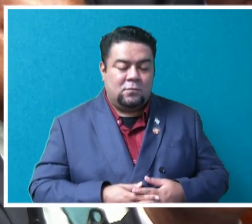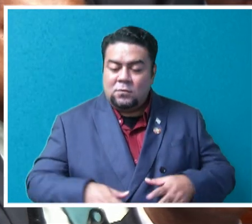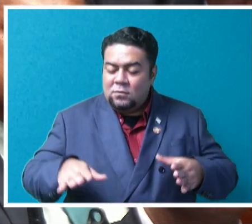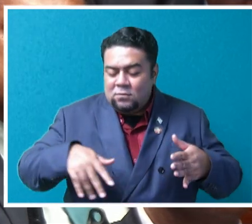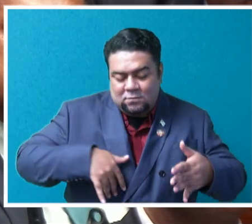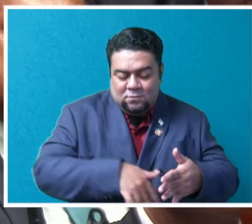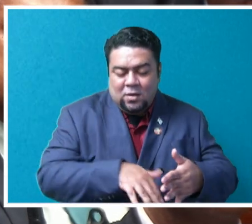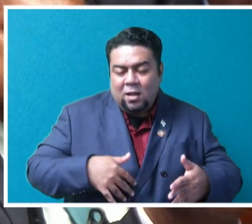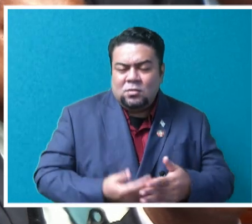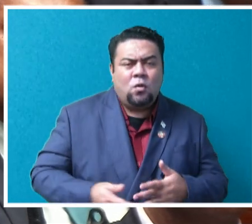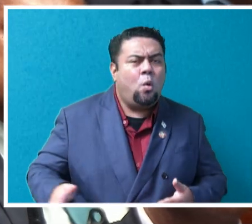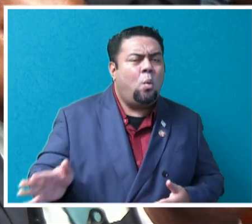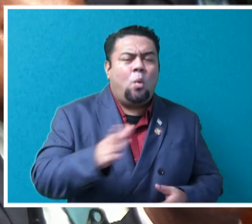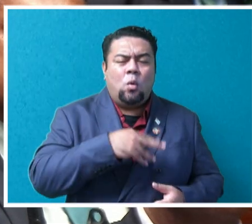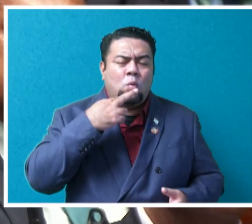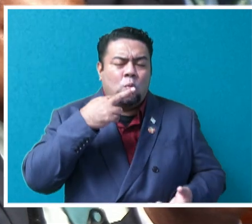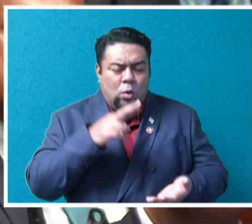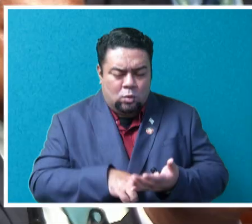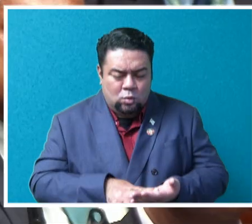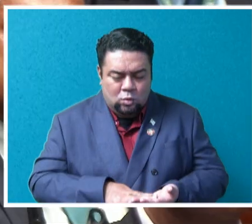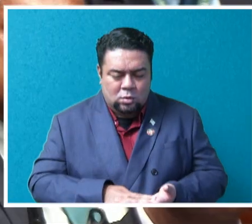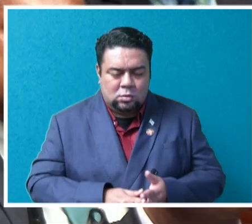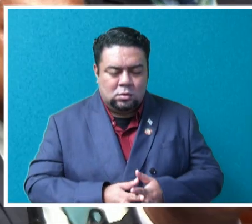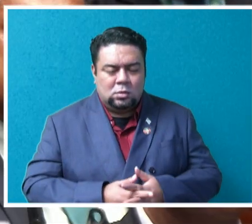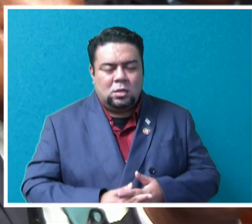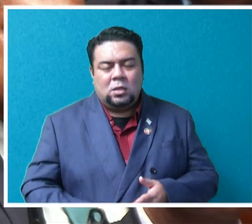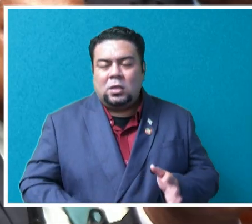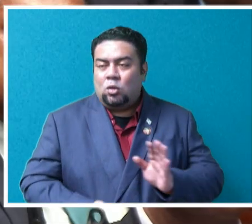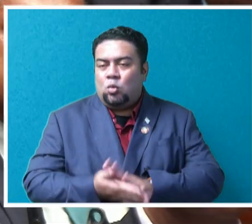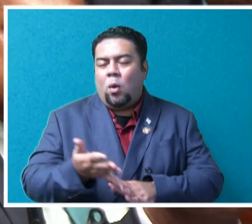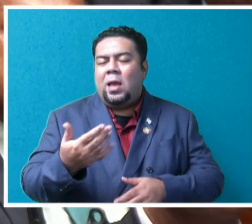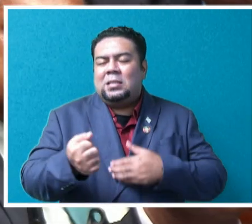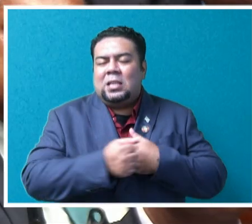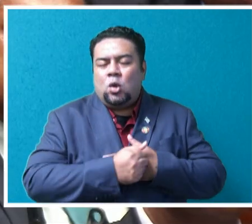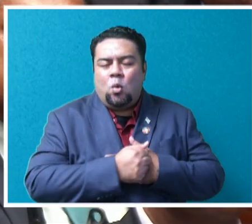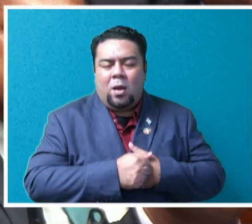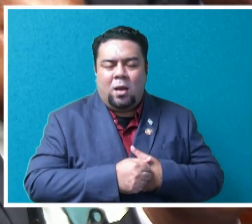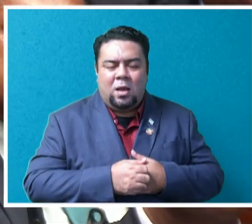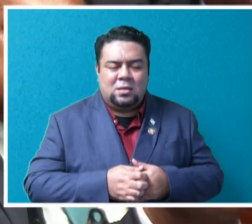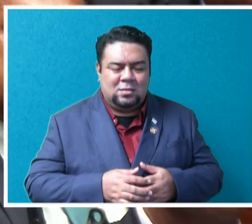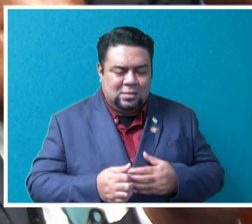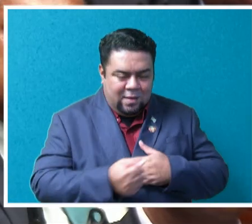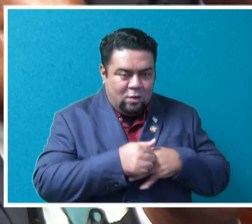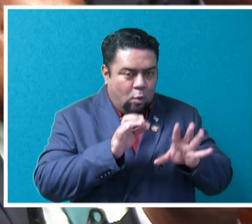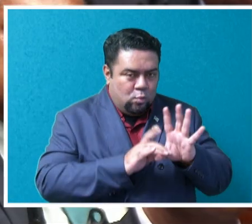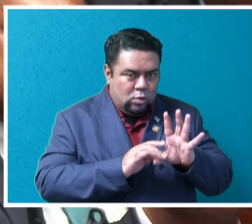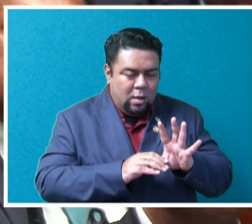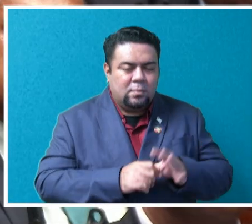our records and uploading it into a secure cloud server. These efforts